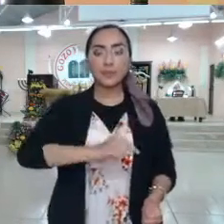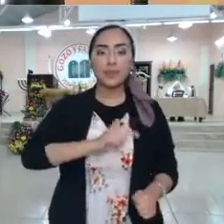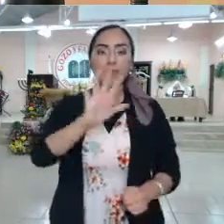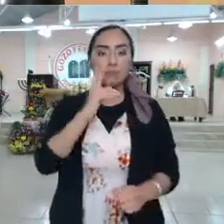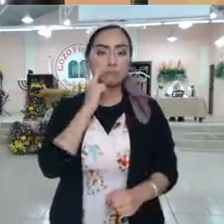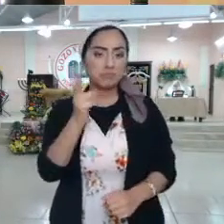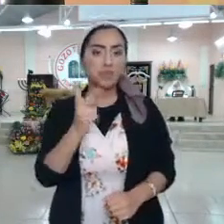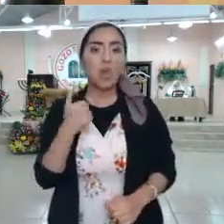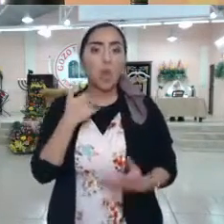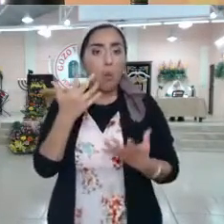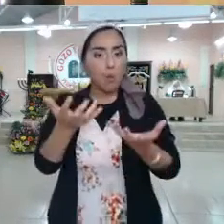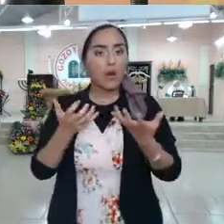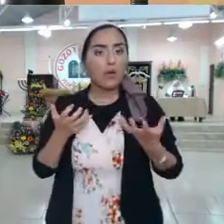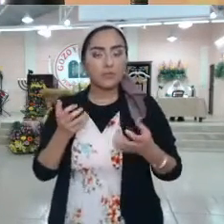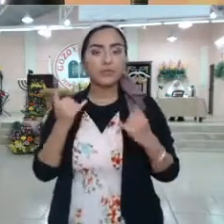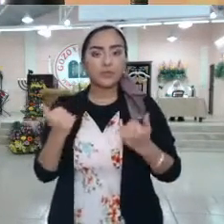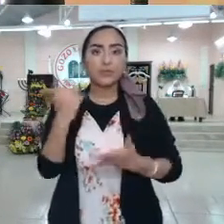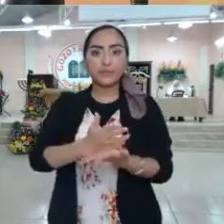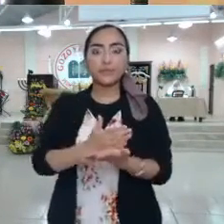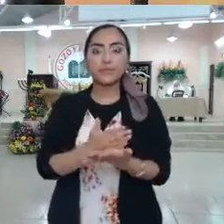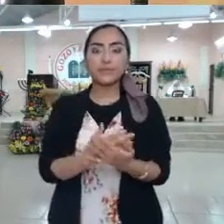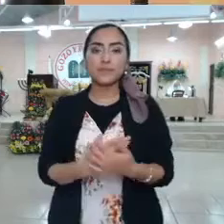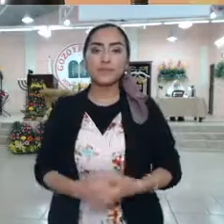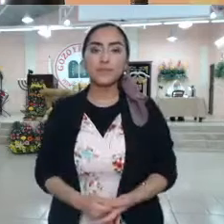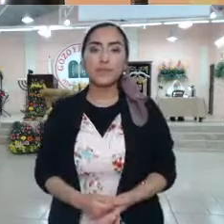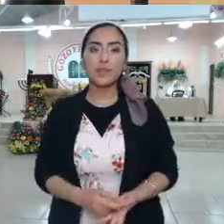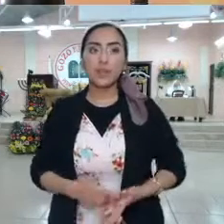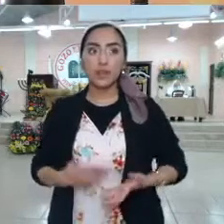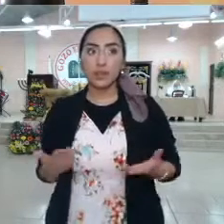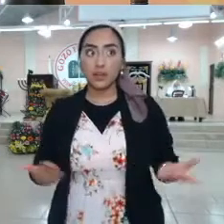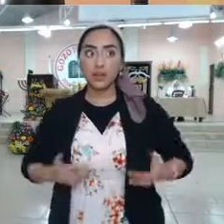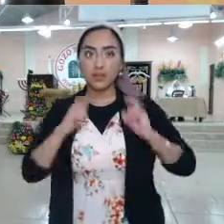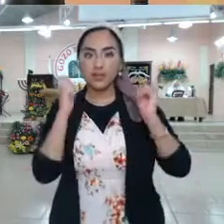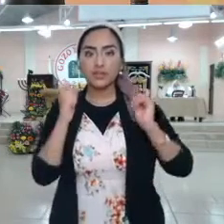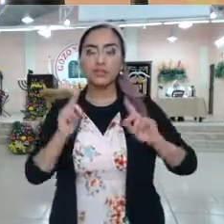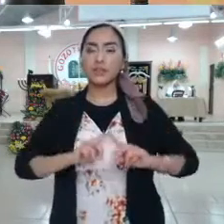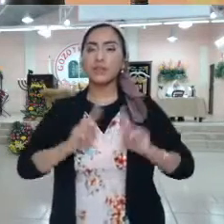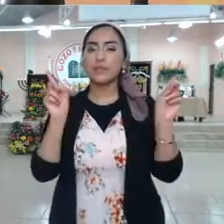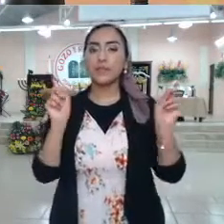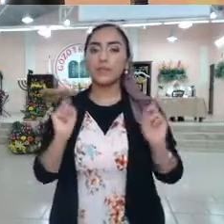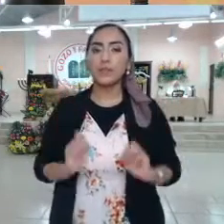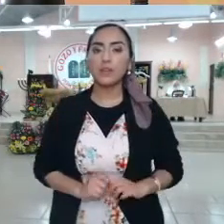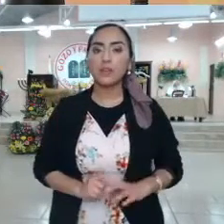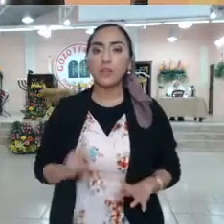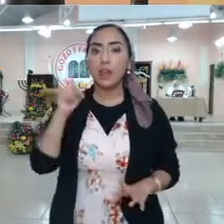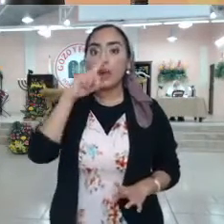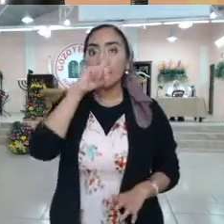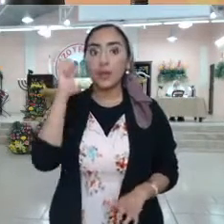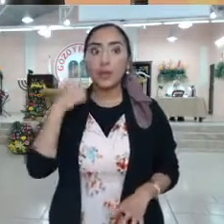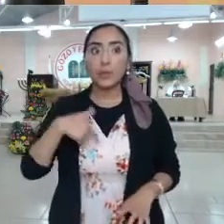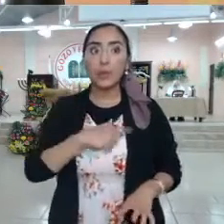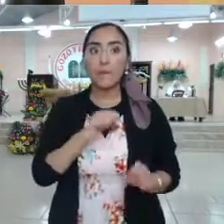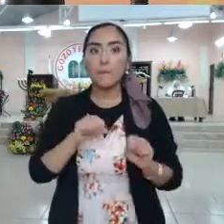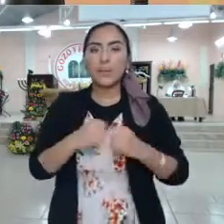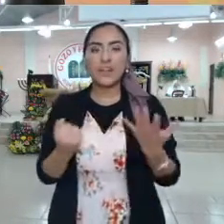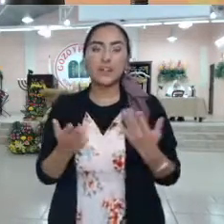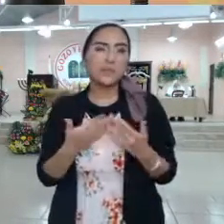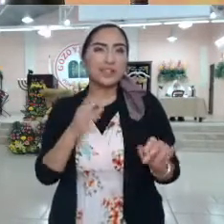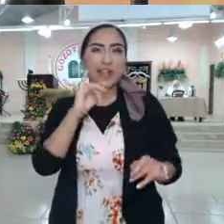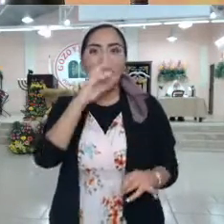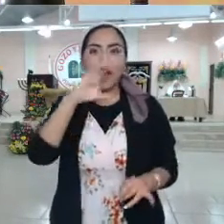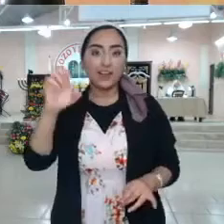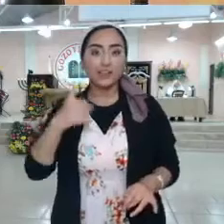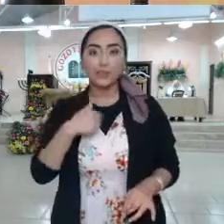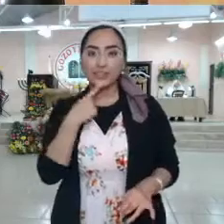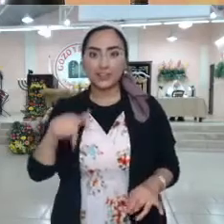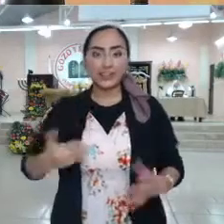to keep encouraging each other. And I want to make a stop here. This feast has been different because